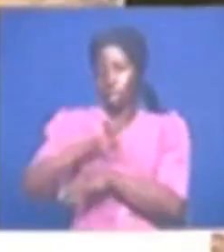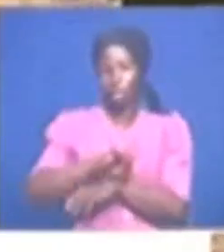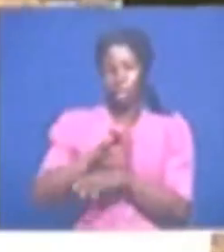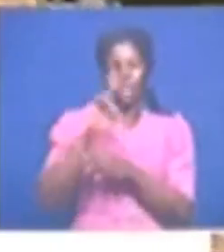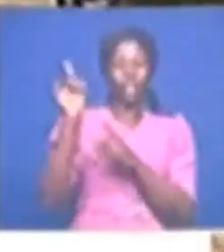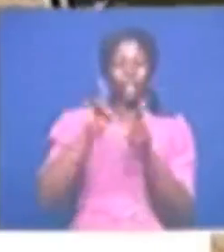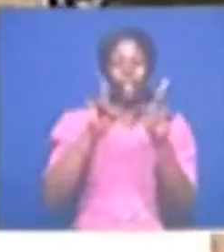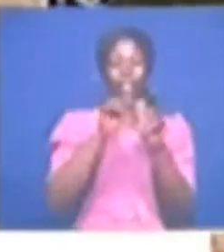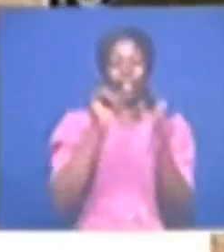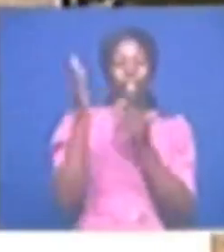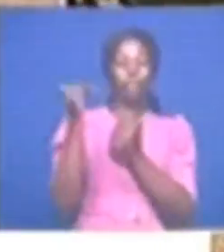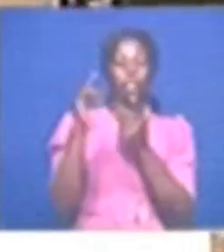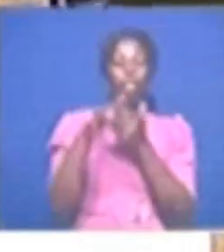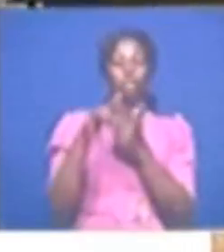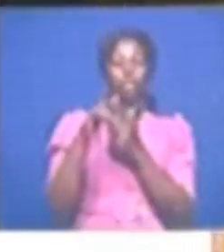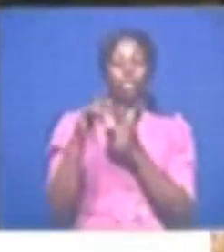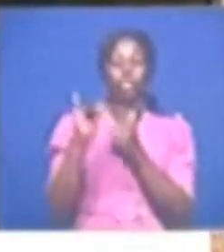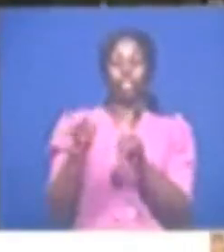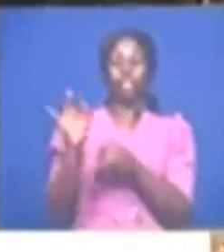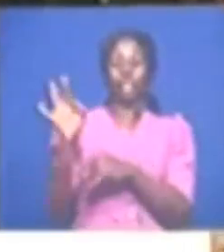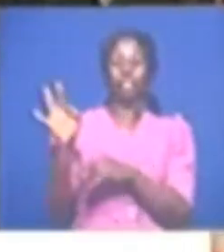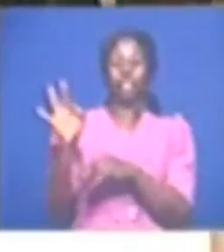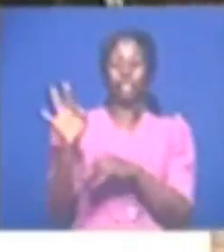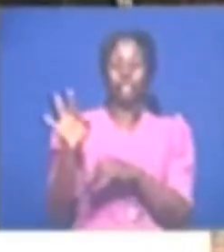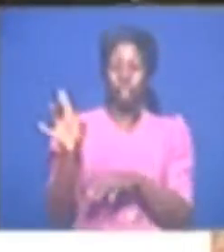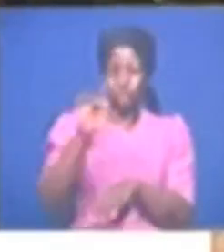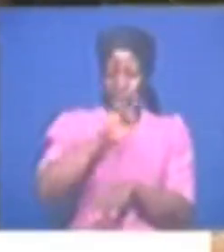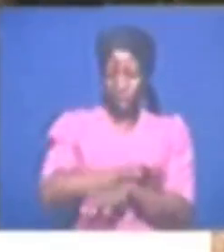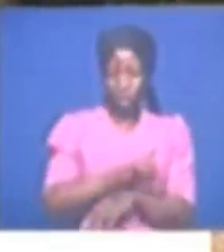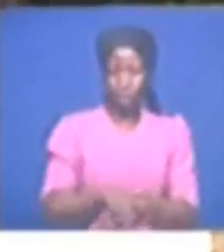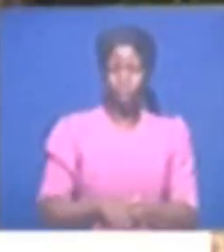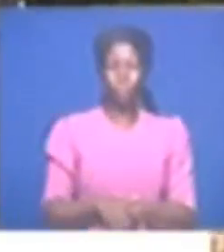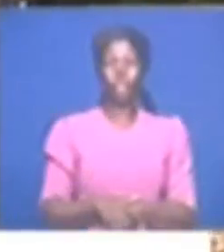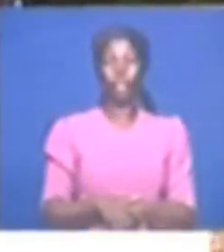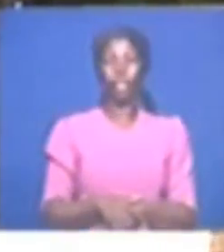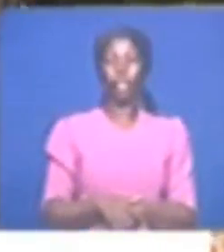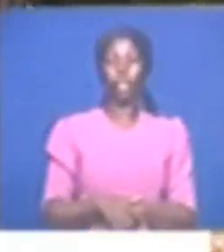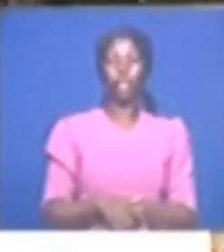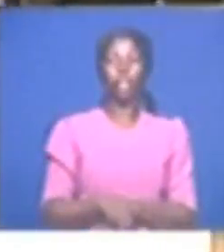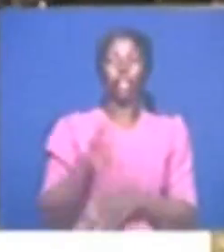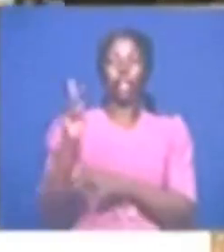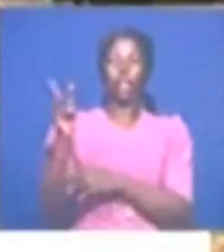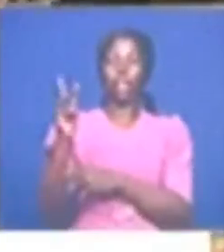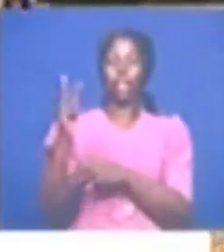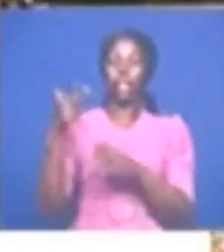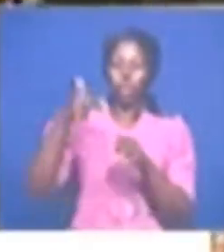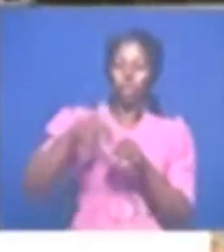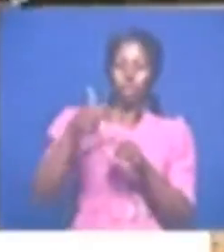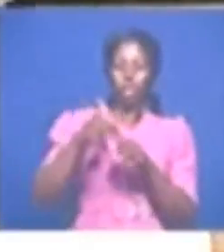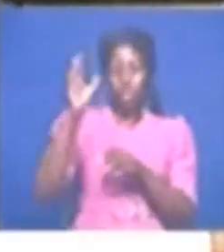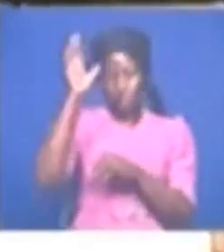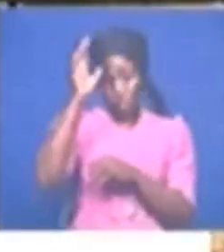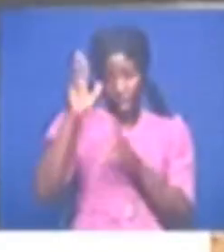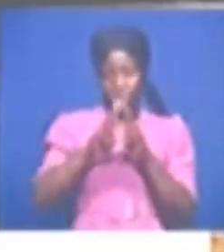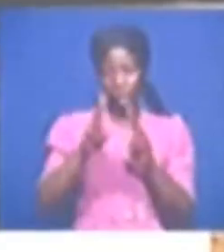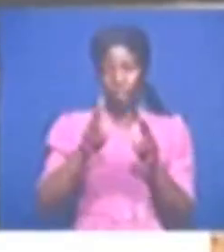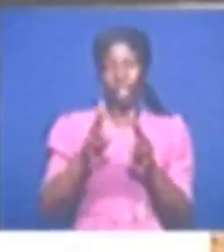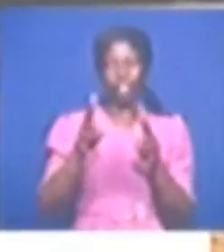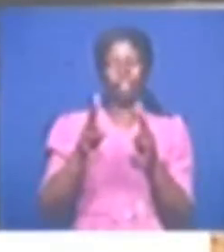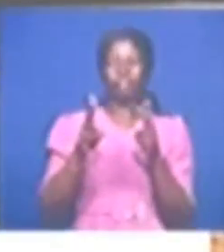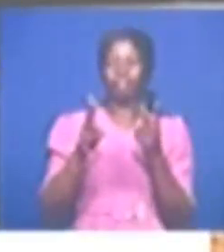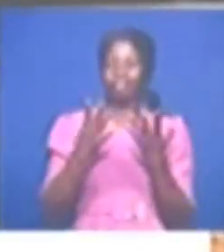each stop, the crude oil will be tested to check the temperature of the oil, as Kenya's crude oil is considered very waxy. You